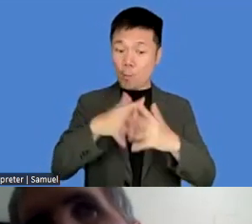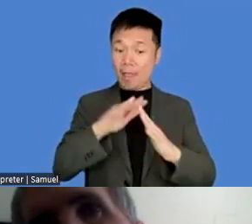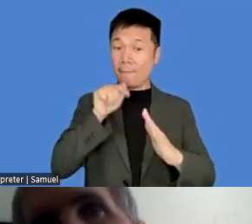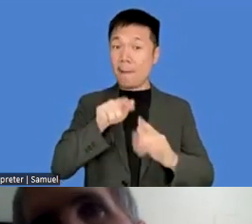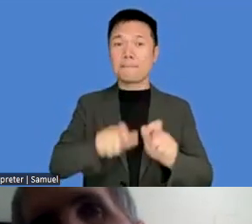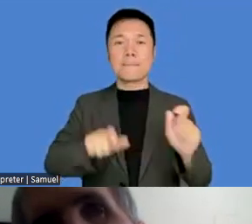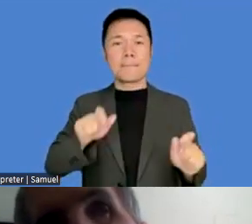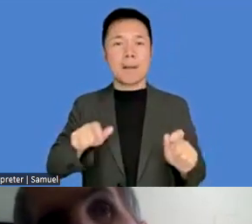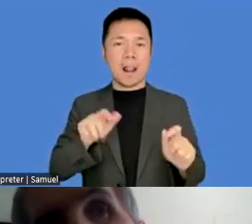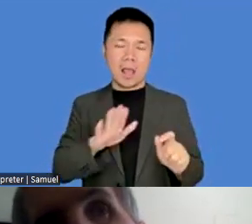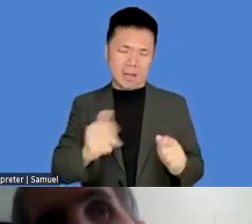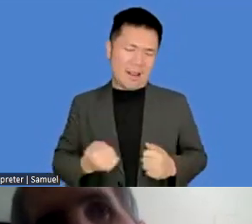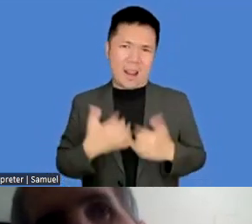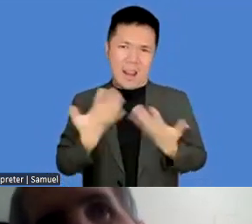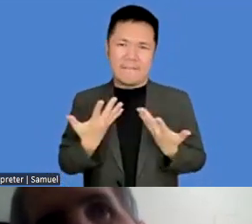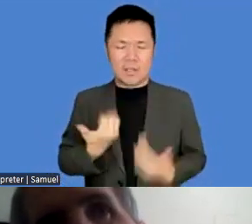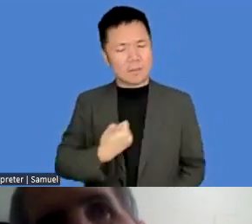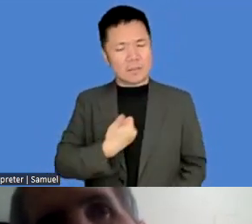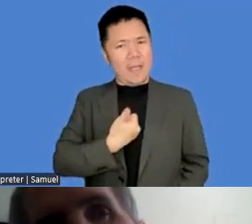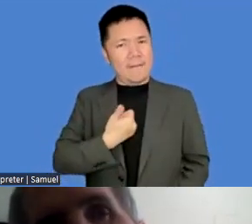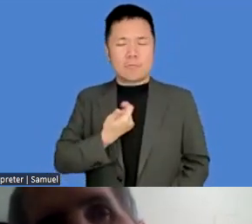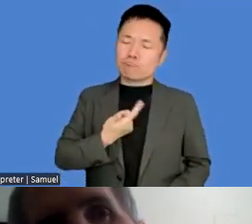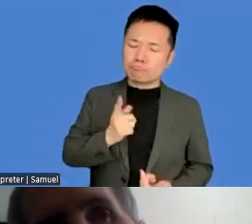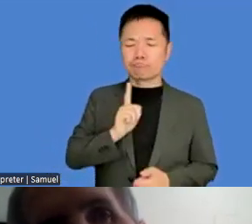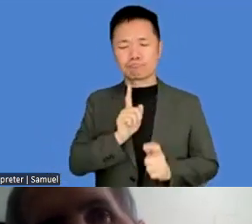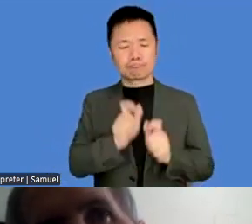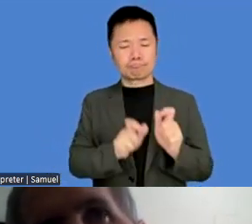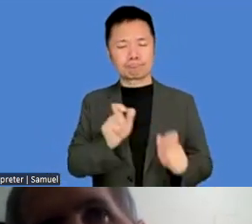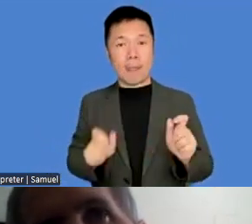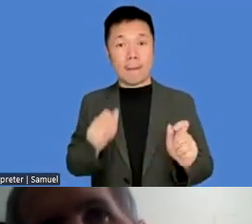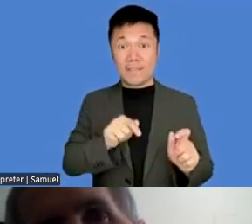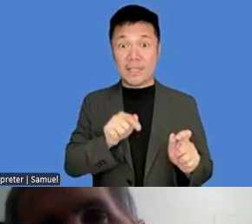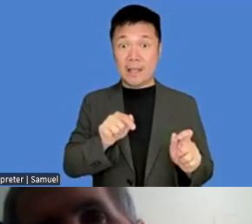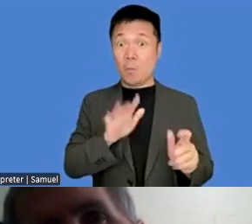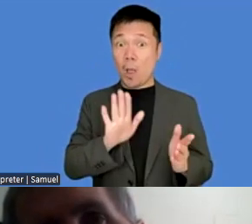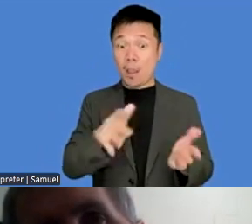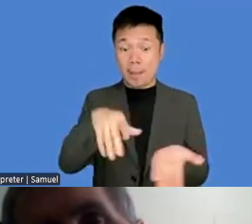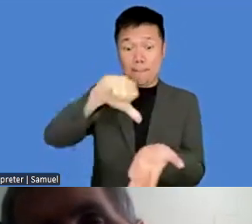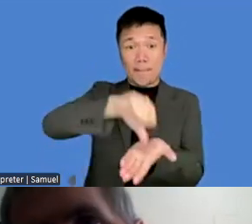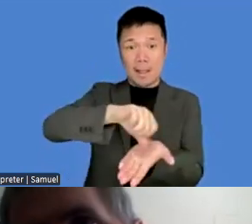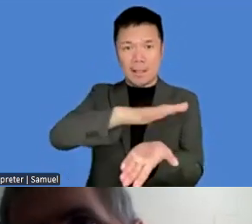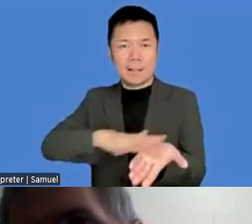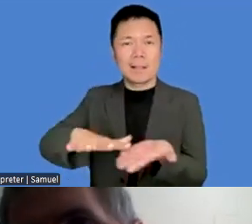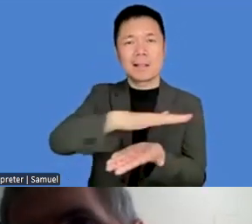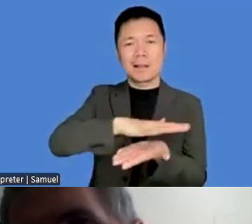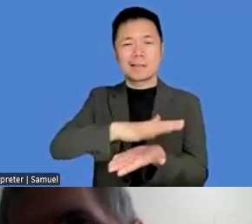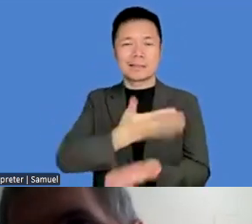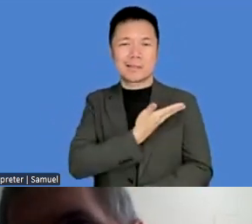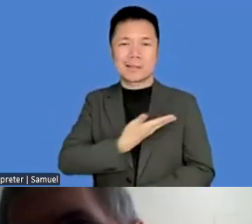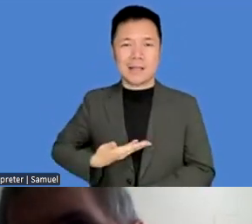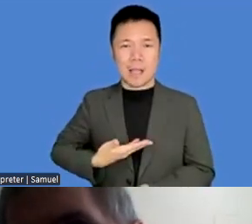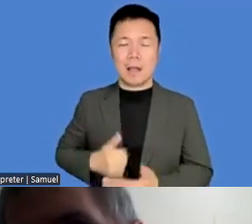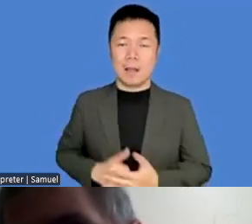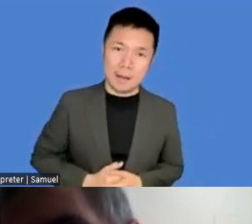persons with disabilities in the Gaza Strip. Of course, it's very, very difficult